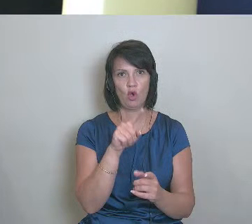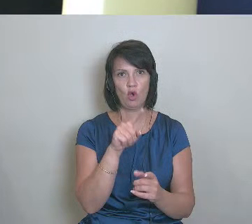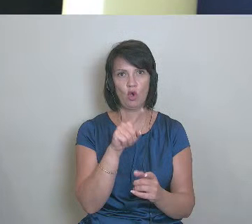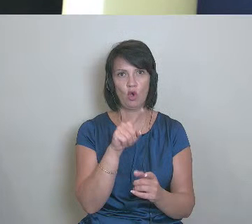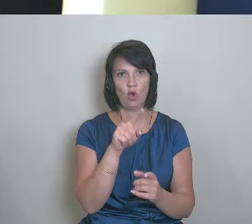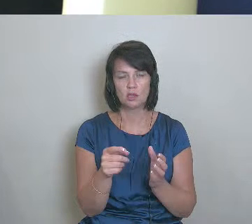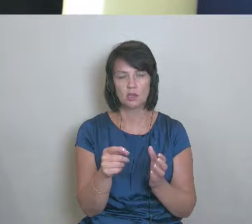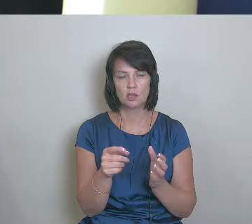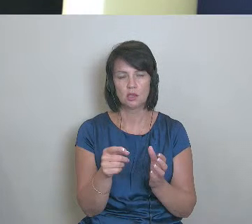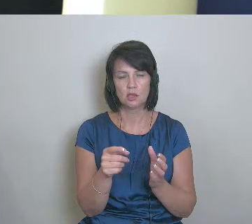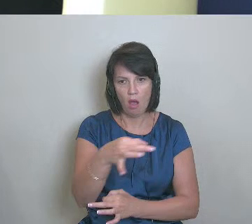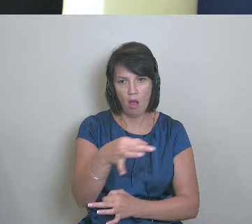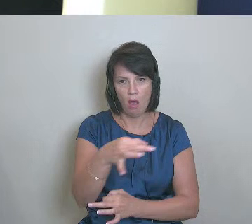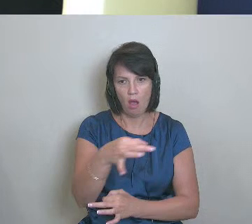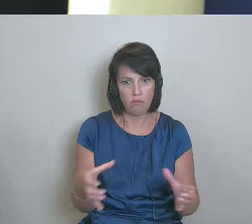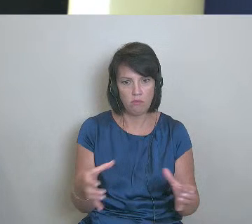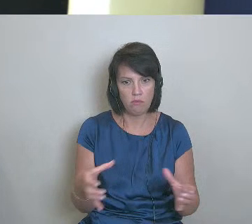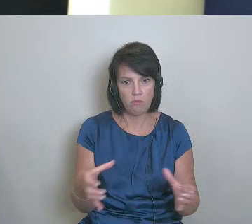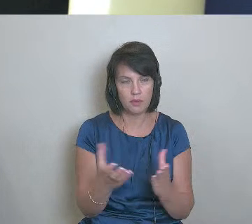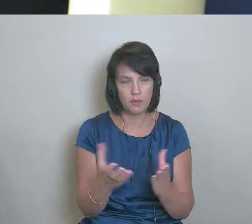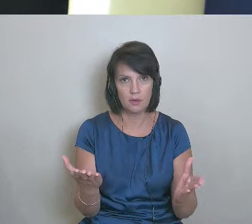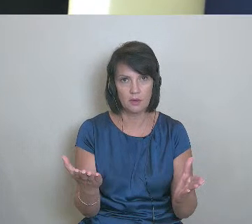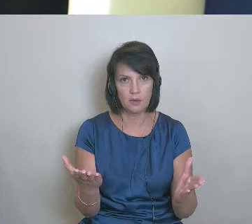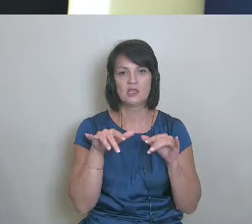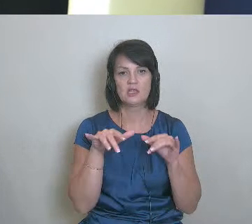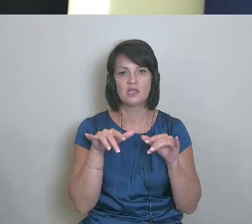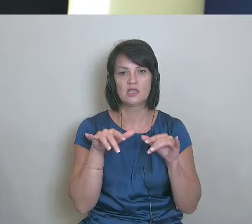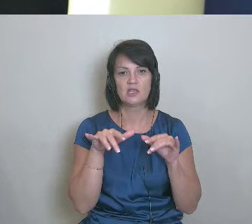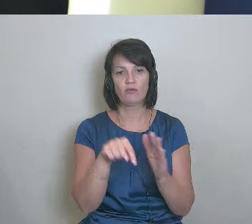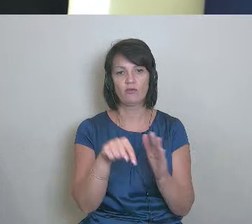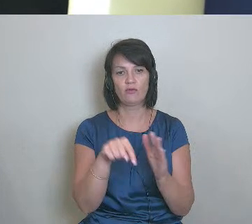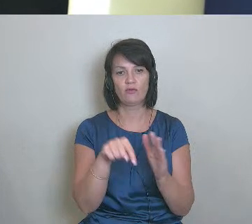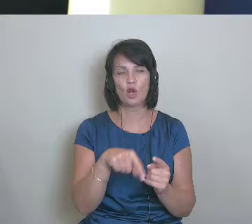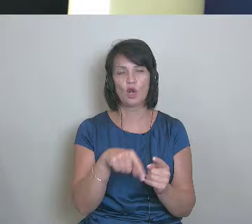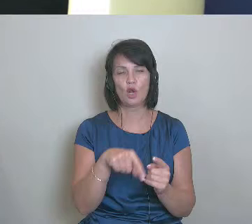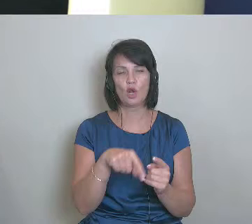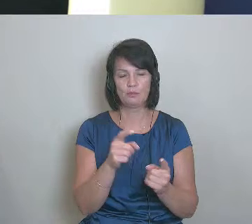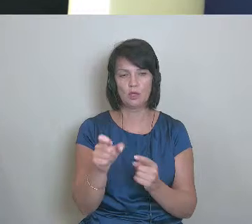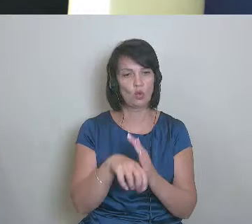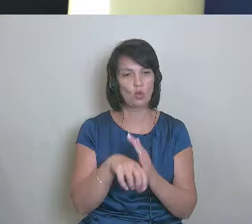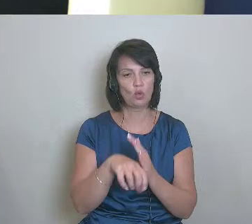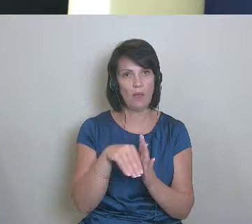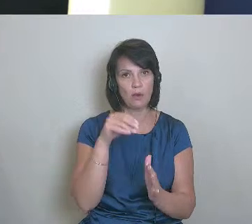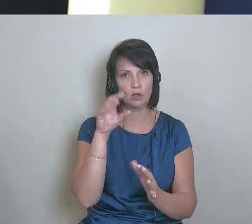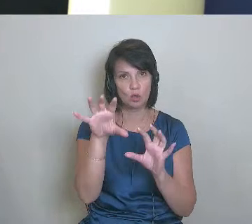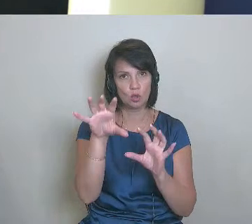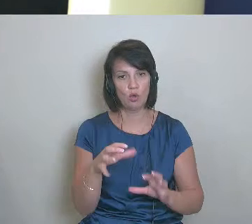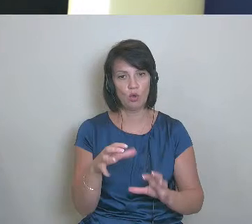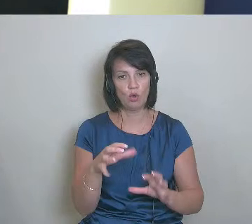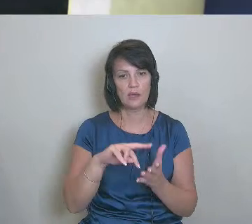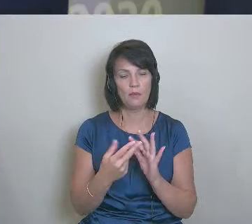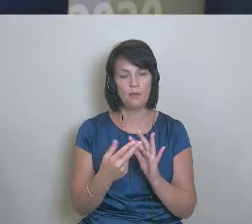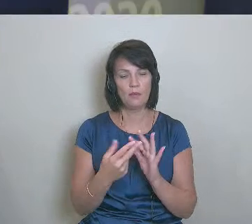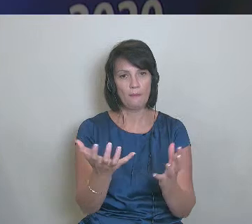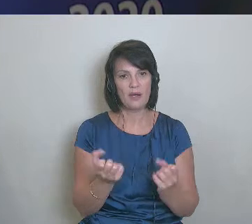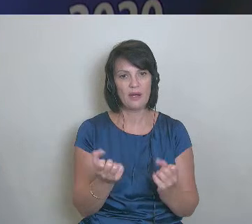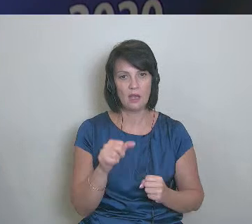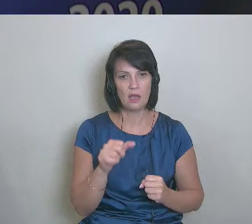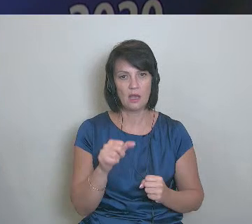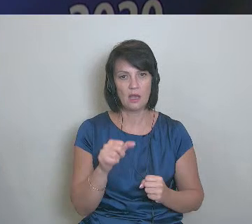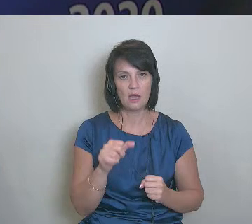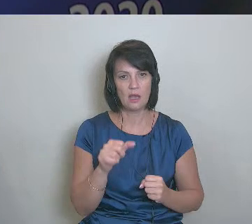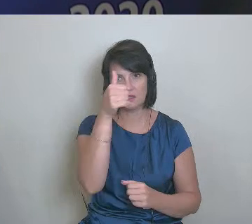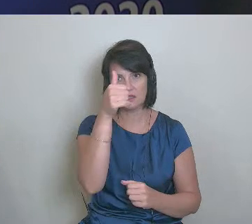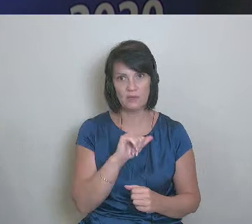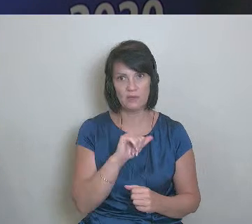they have to work collegially. Yeah, the matter is that the amendments to the electoral code,